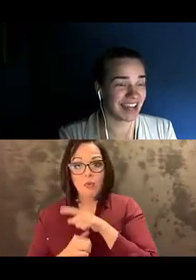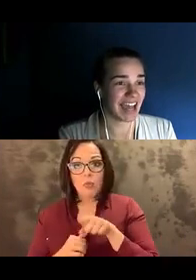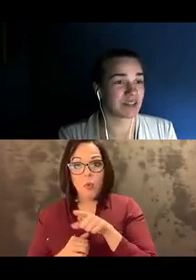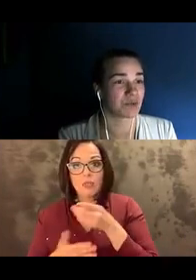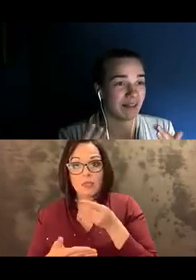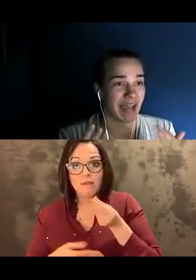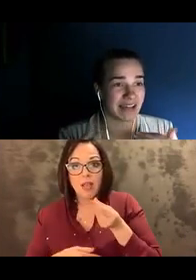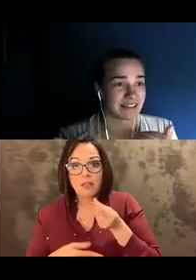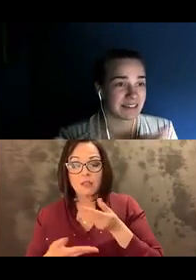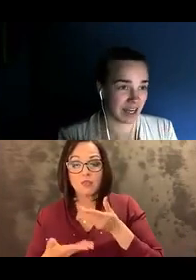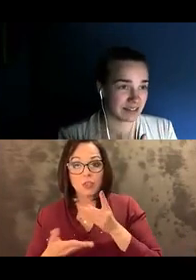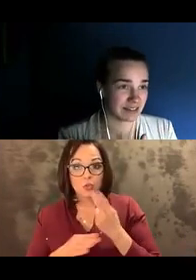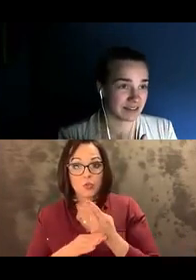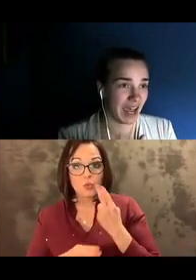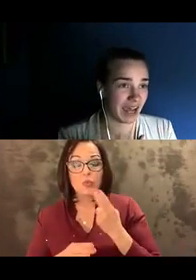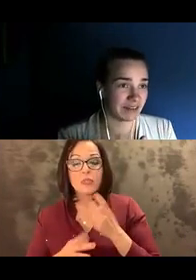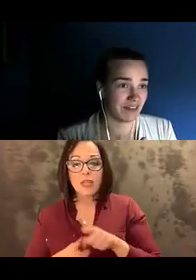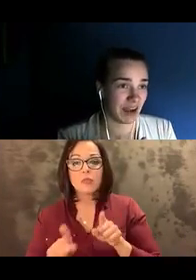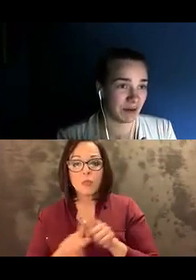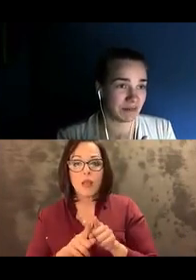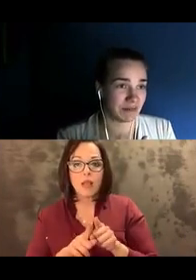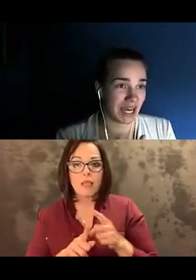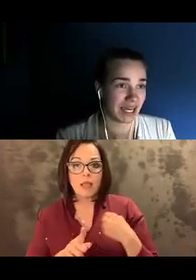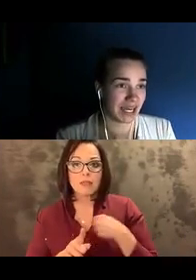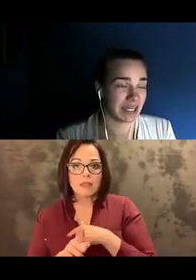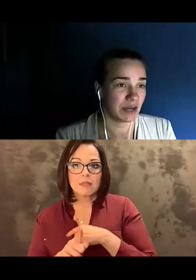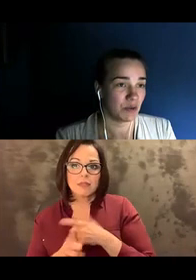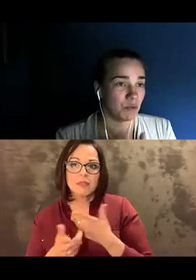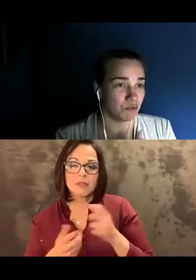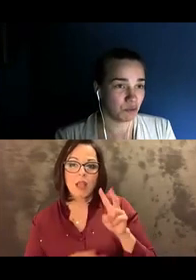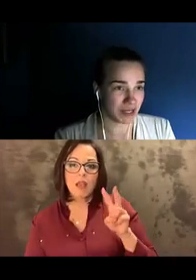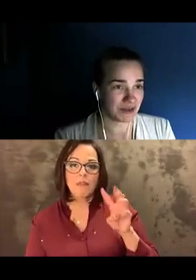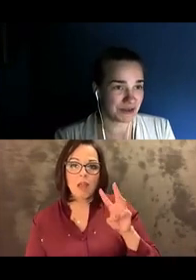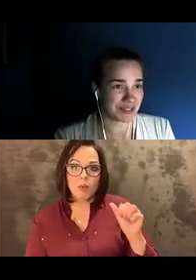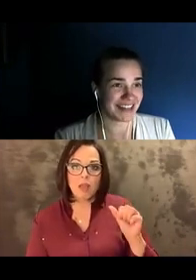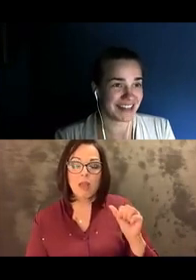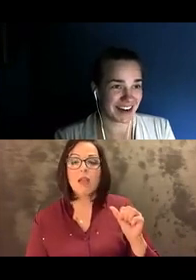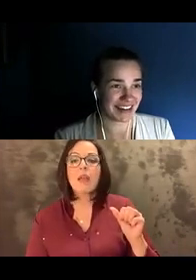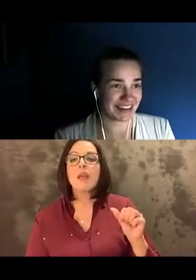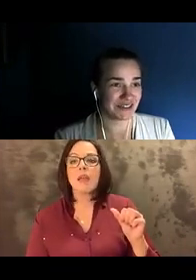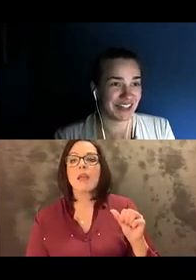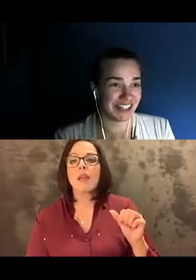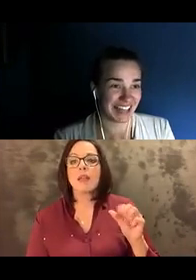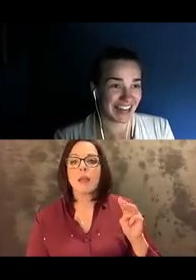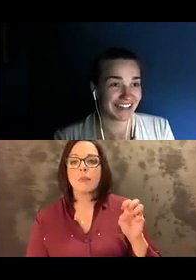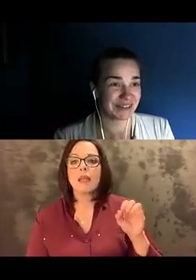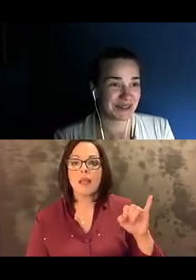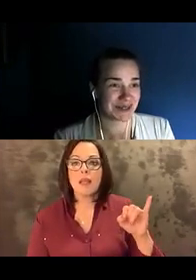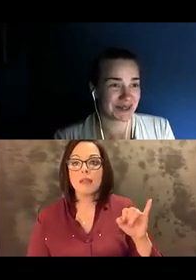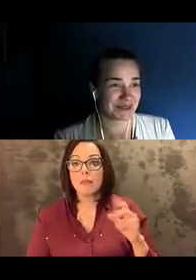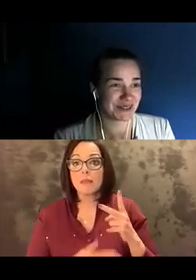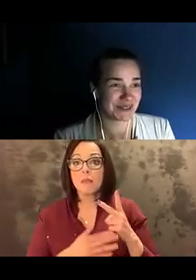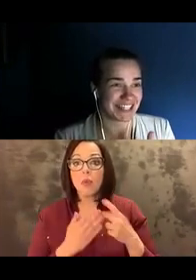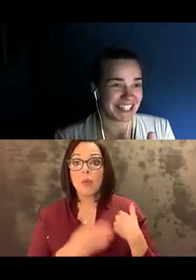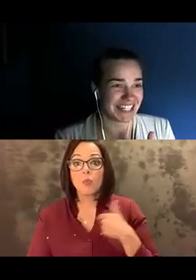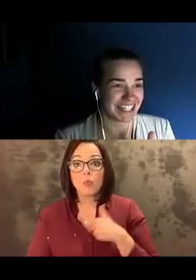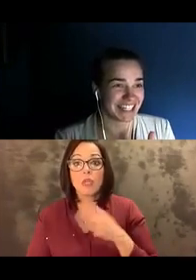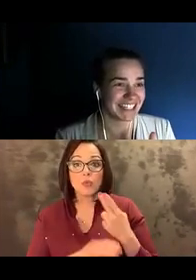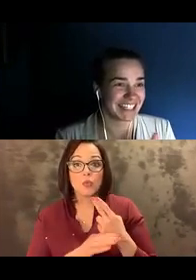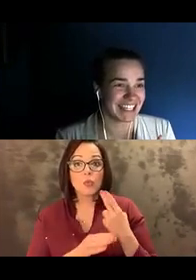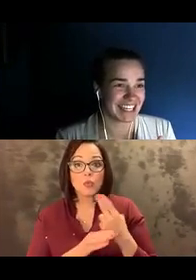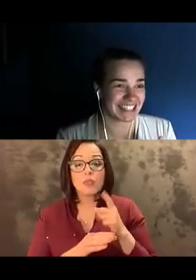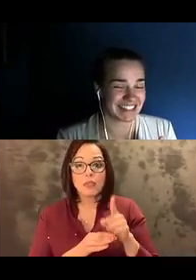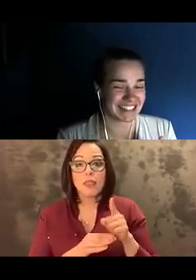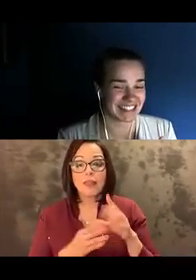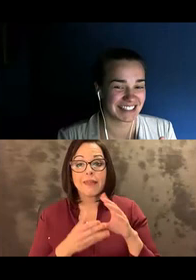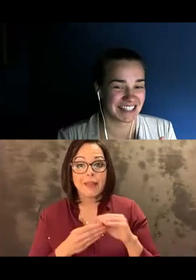used, as well as us at VAWA MEI. We use the narrative a lot when we're reviewing the